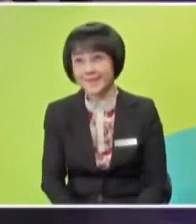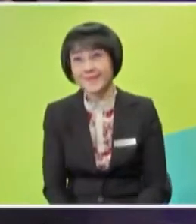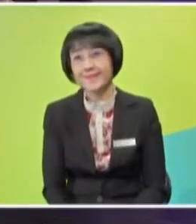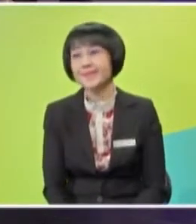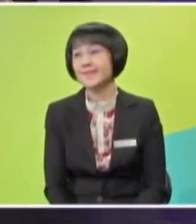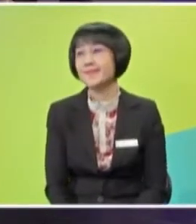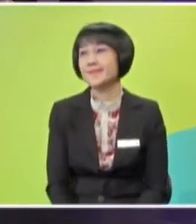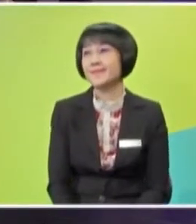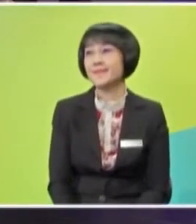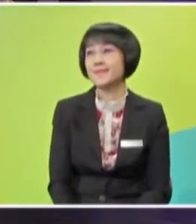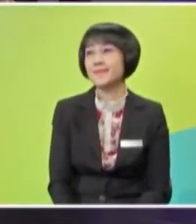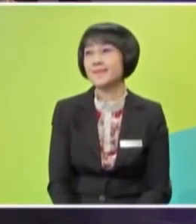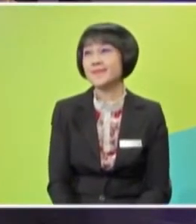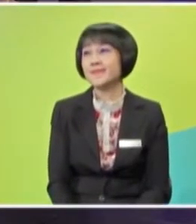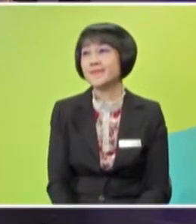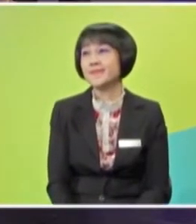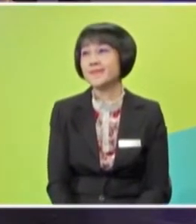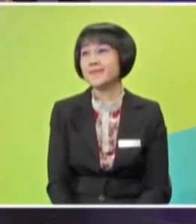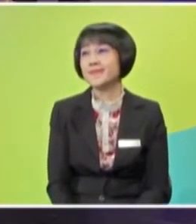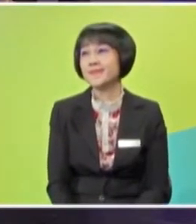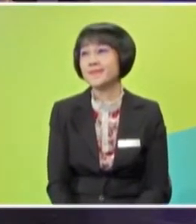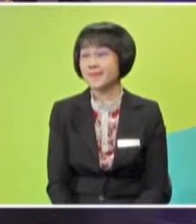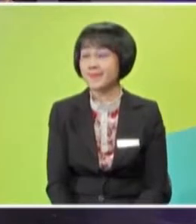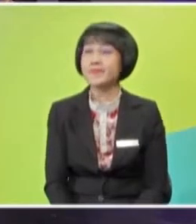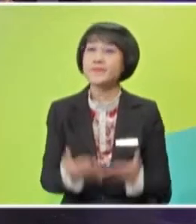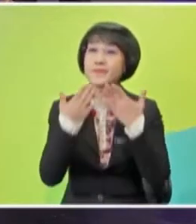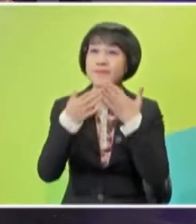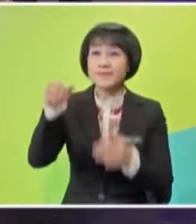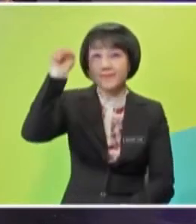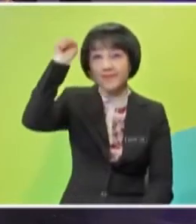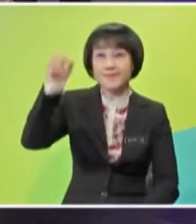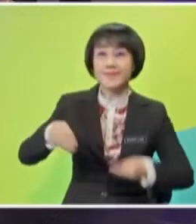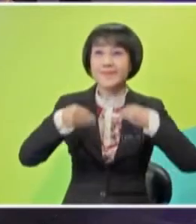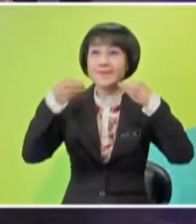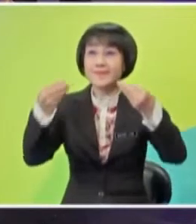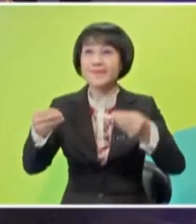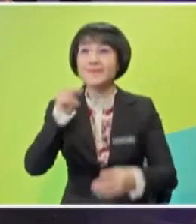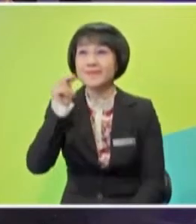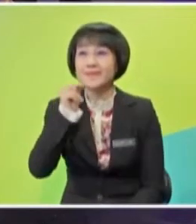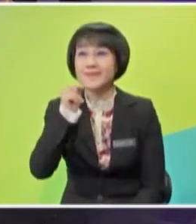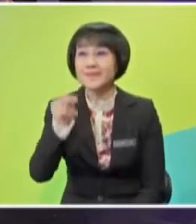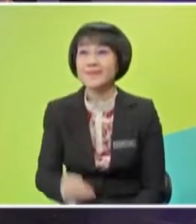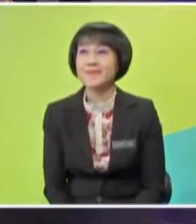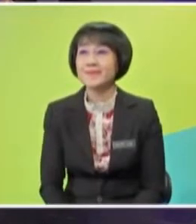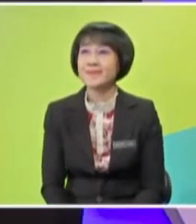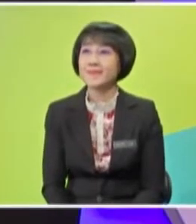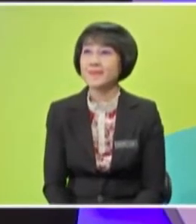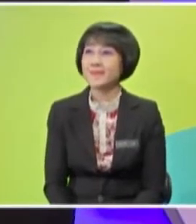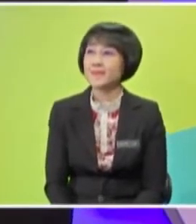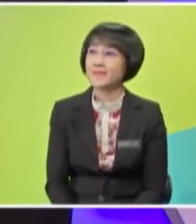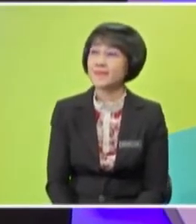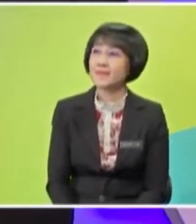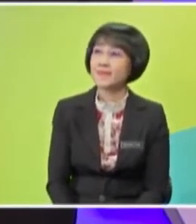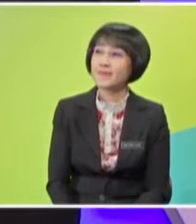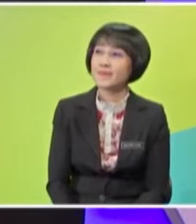So yeah, you're getting one reward. Thank you, Sean, for giving the reward to her box. Now, so we have